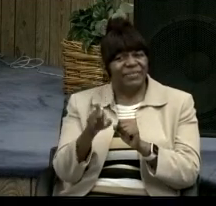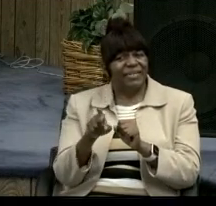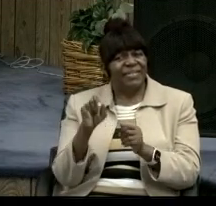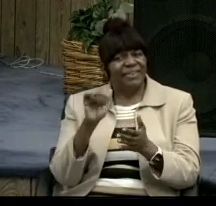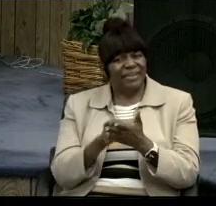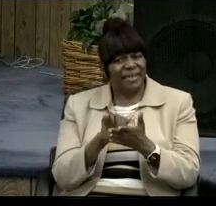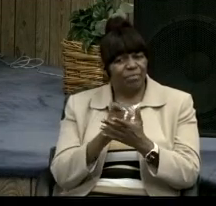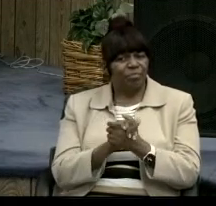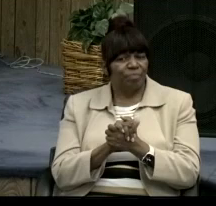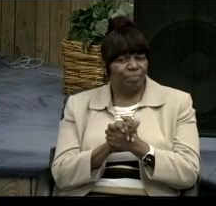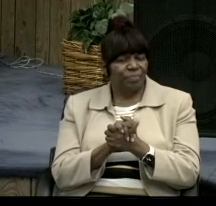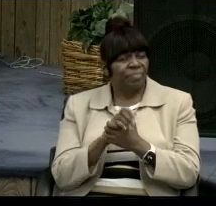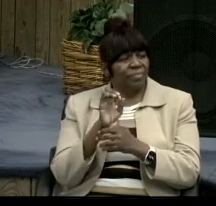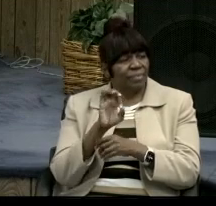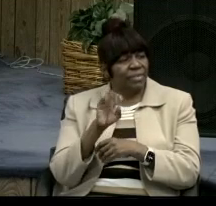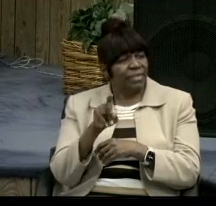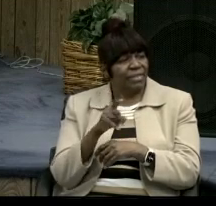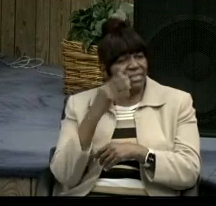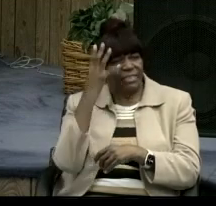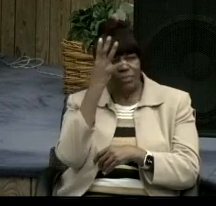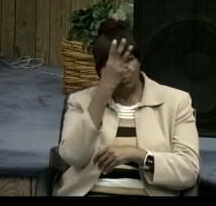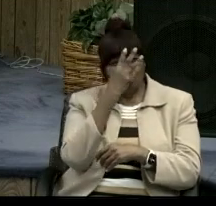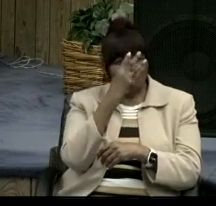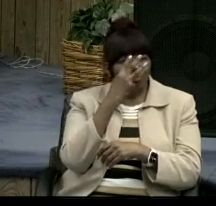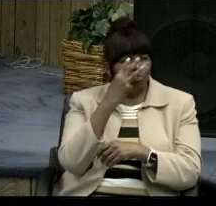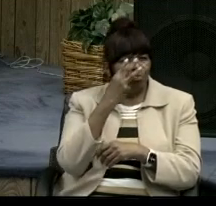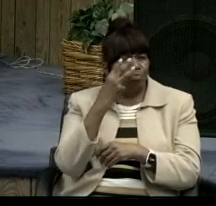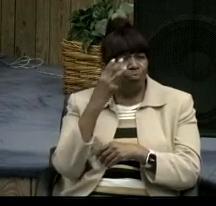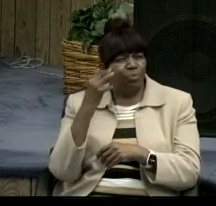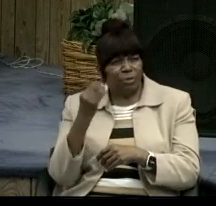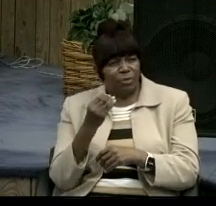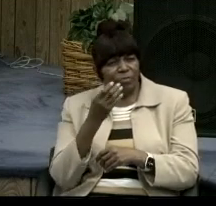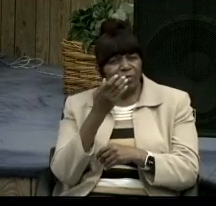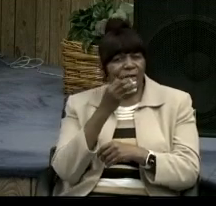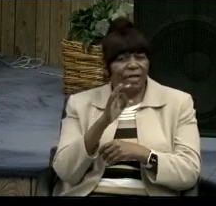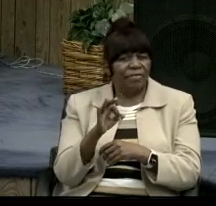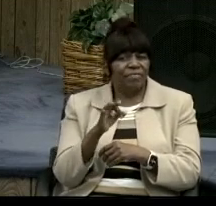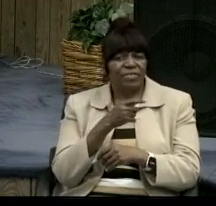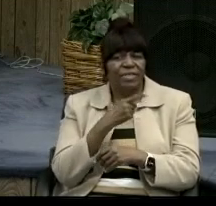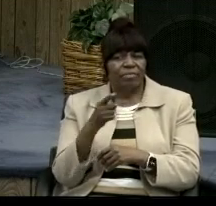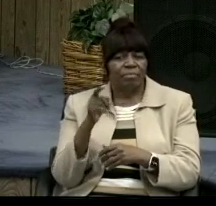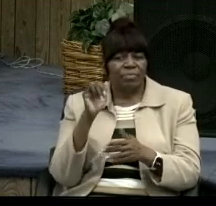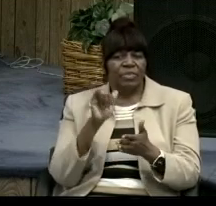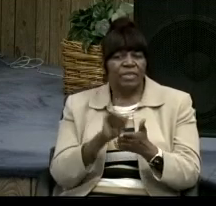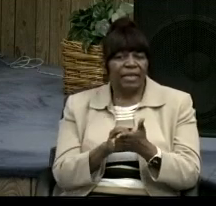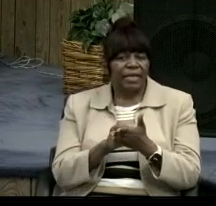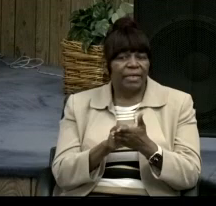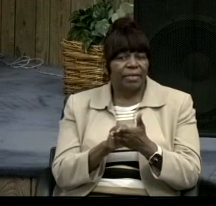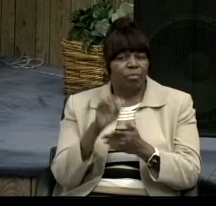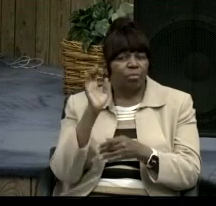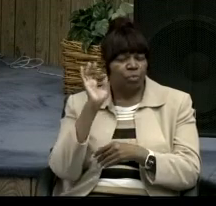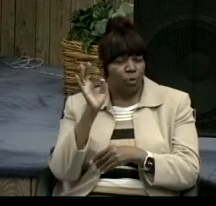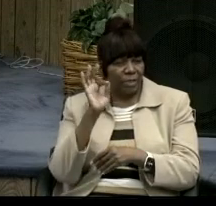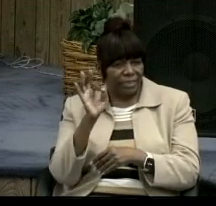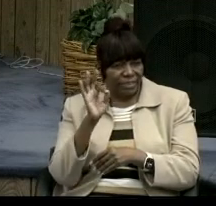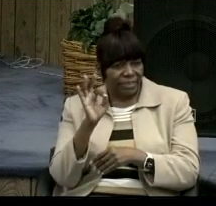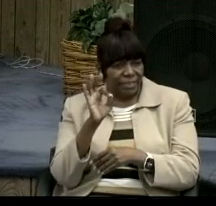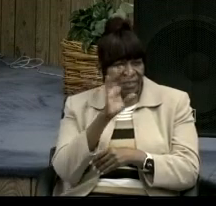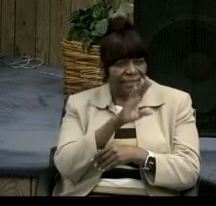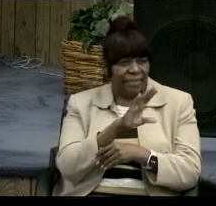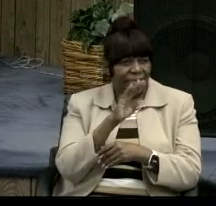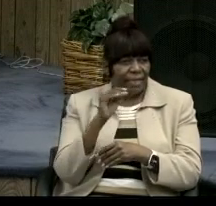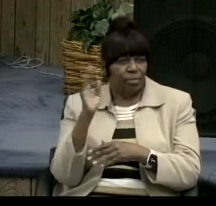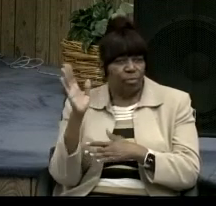Lord. "As it is written, how beautiful are the feet of them that preach the gospel of peace and bring